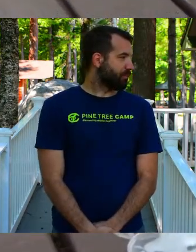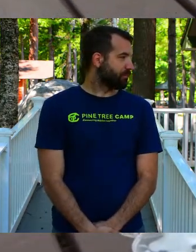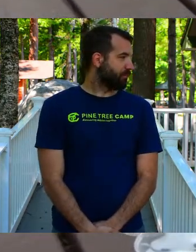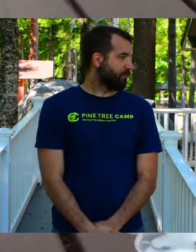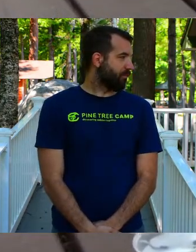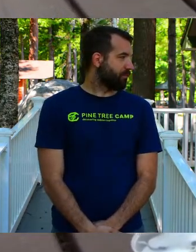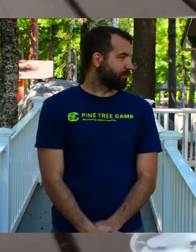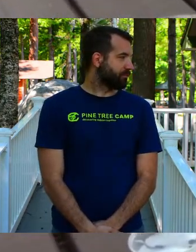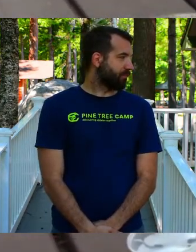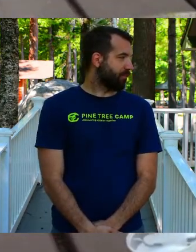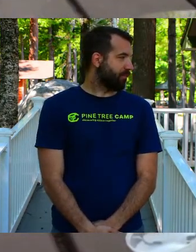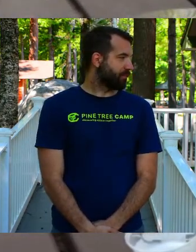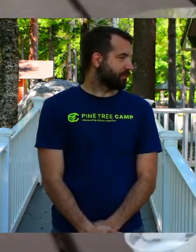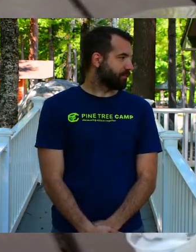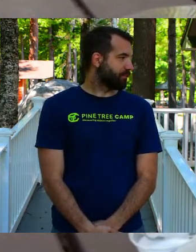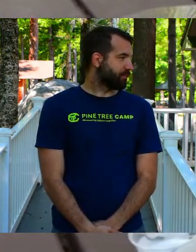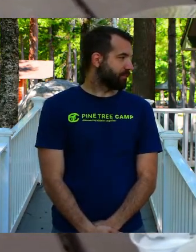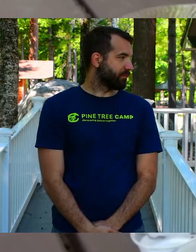maybe.